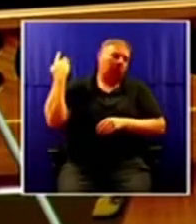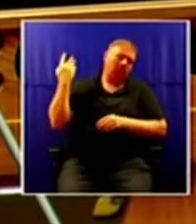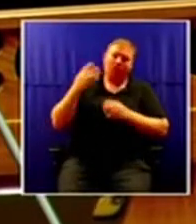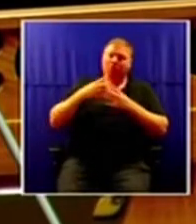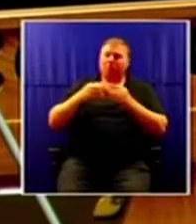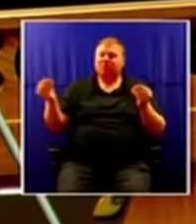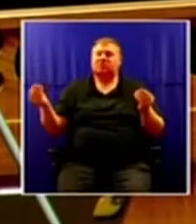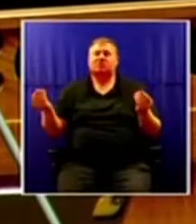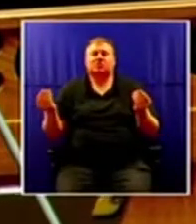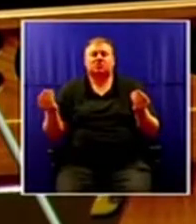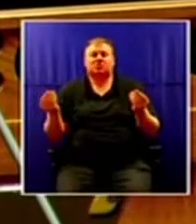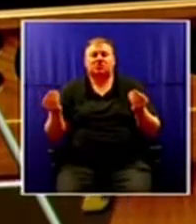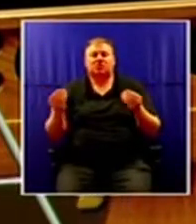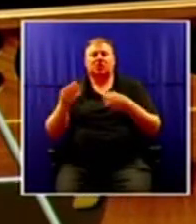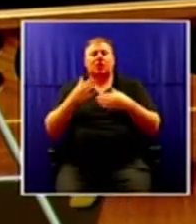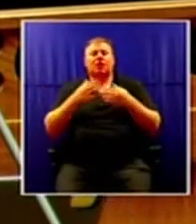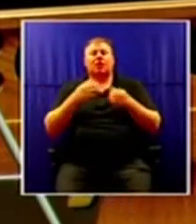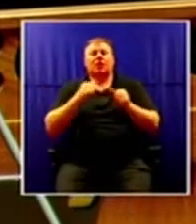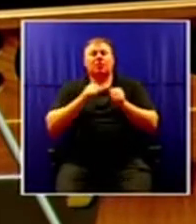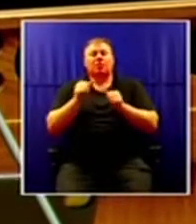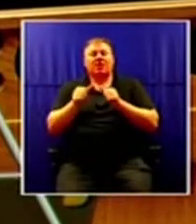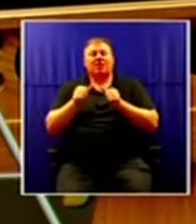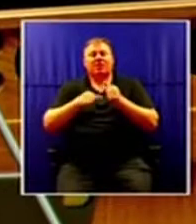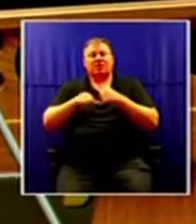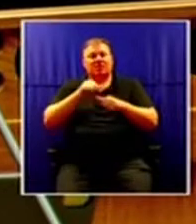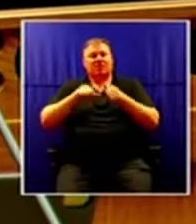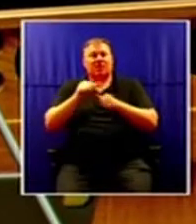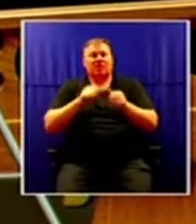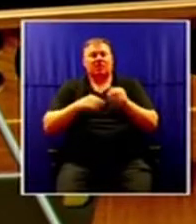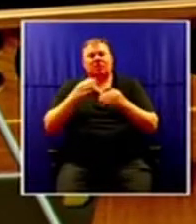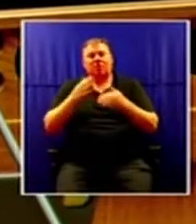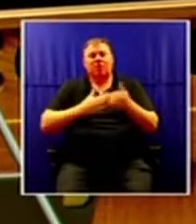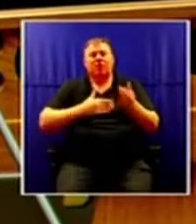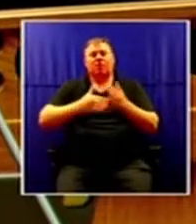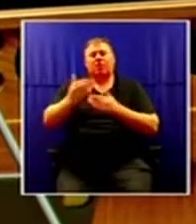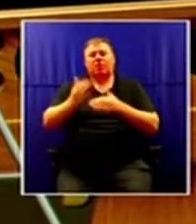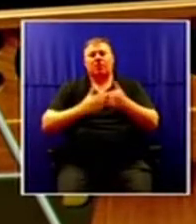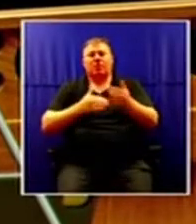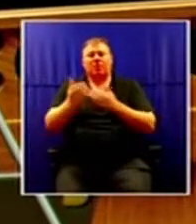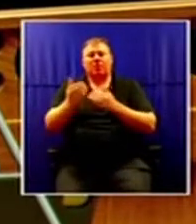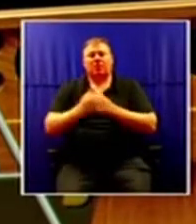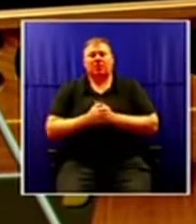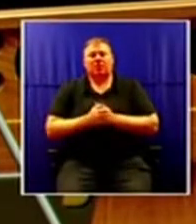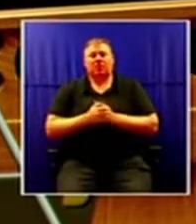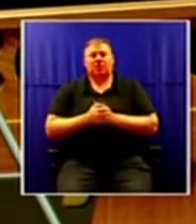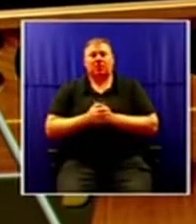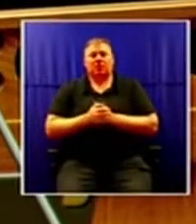better society. A week ago, I stood here. I was